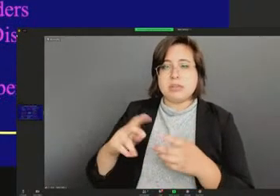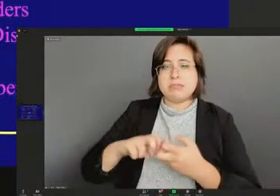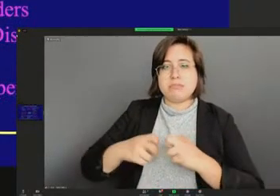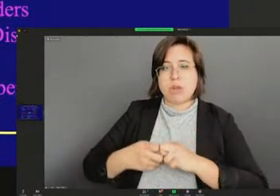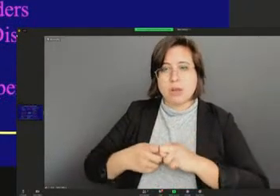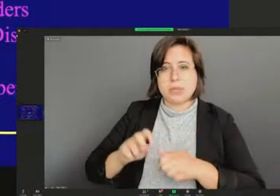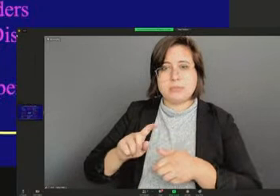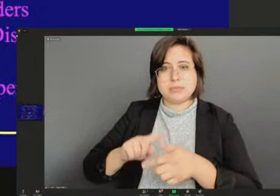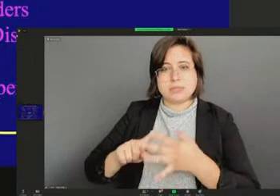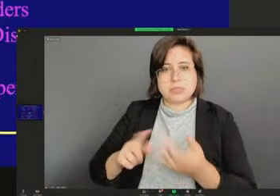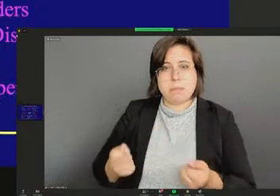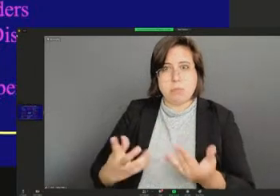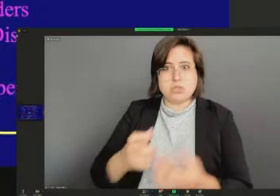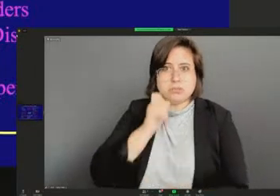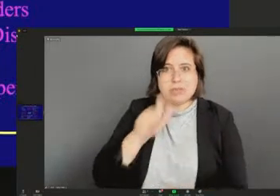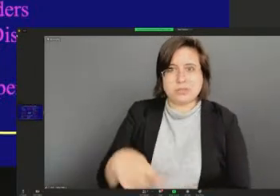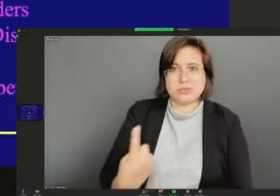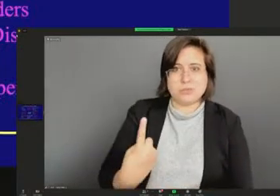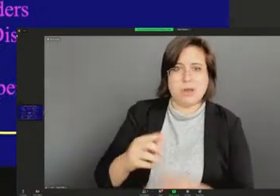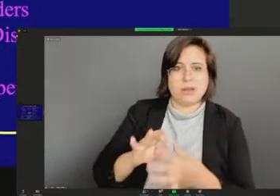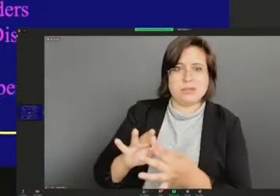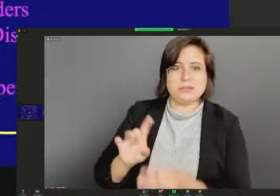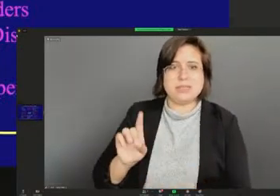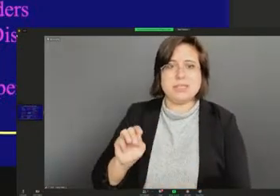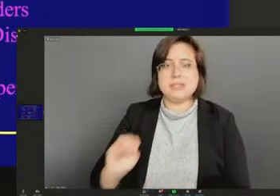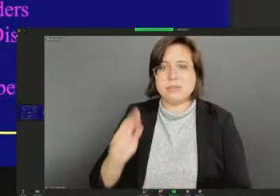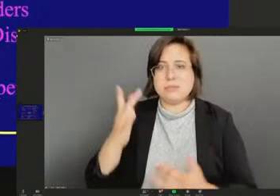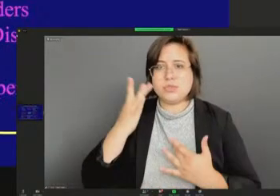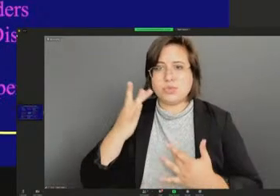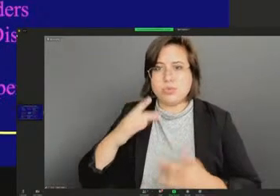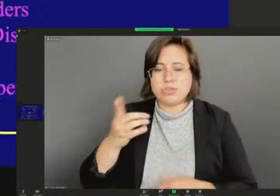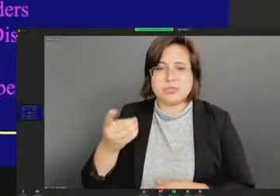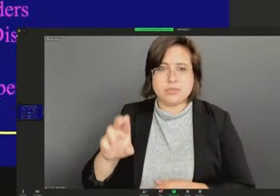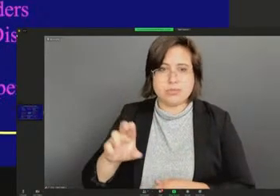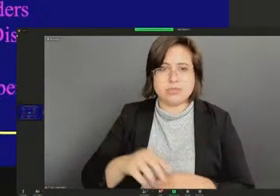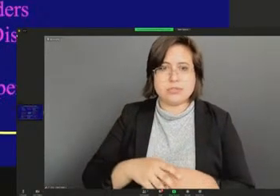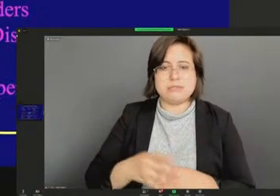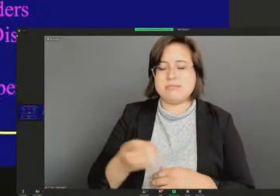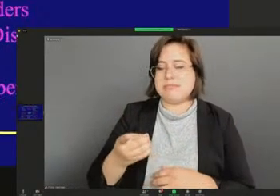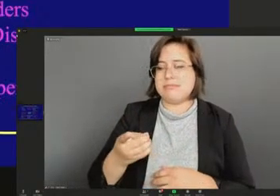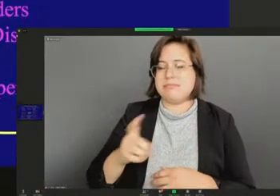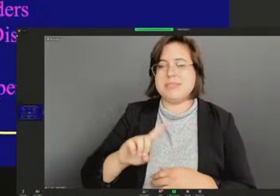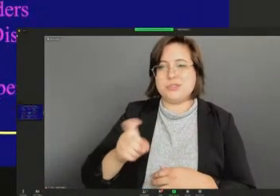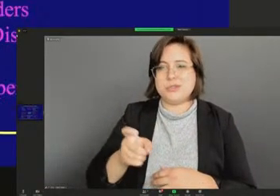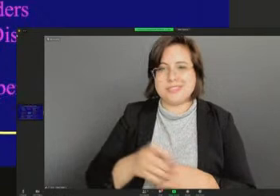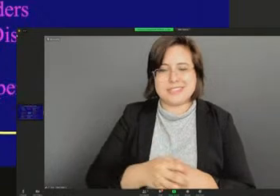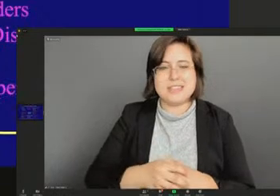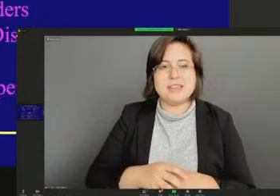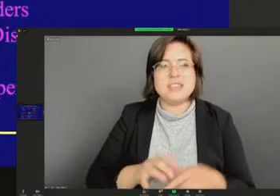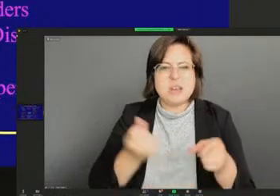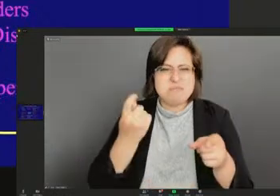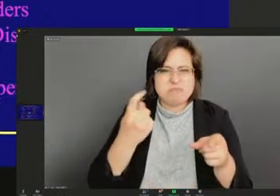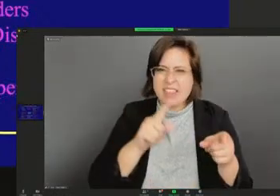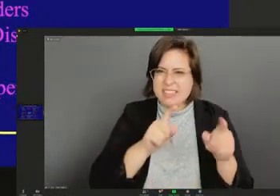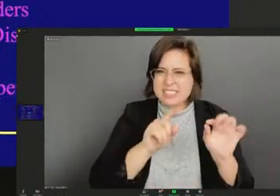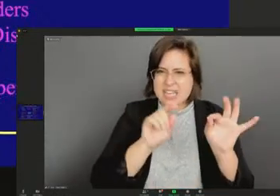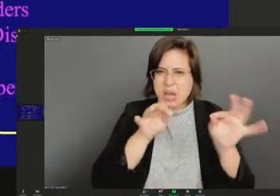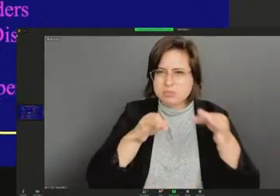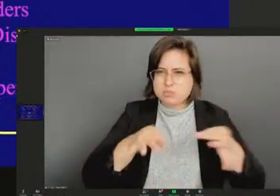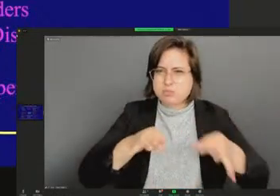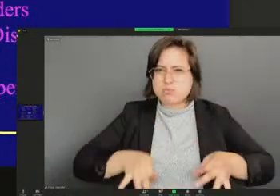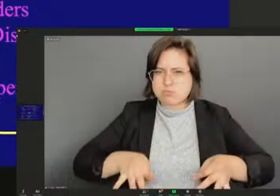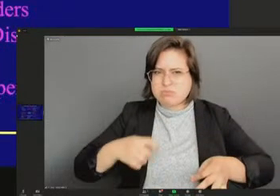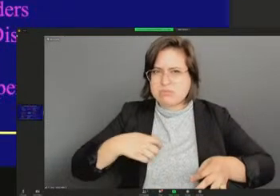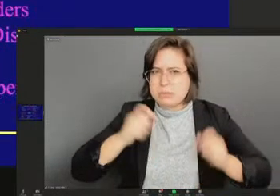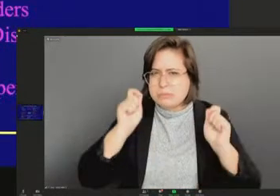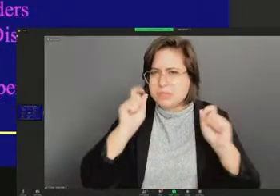as levels of emotional distress. So I have been surprised by the findings here, that these